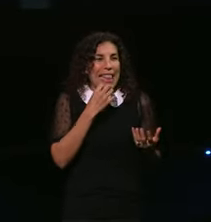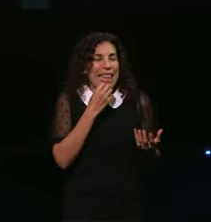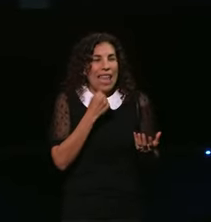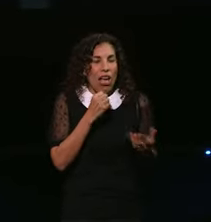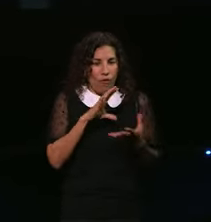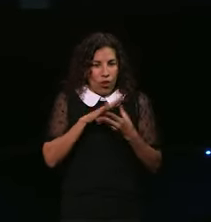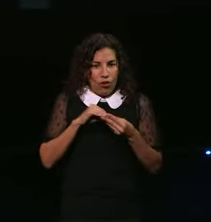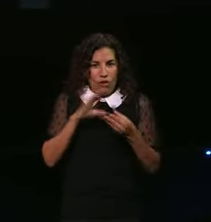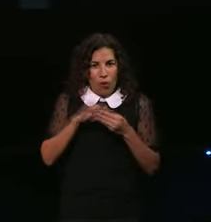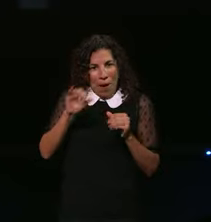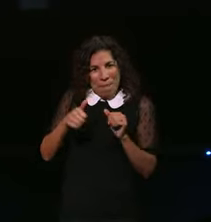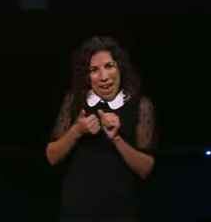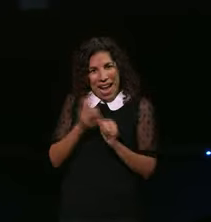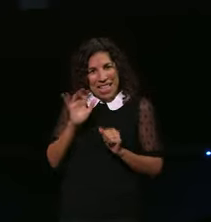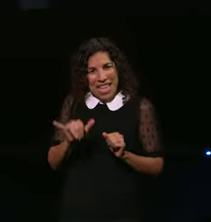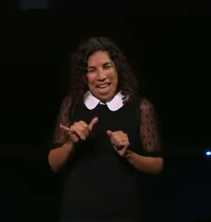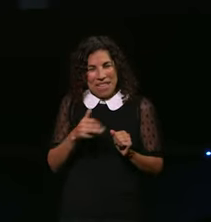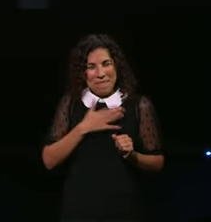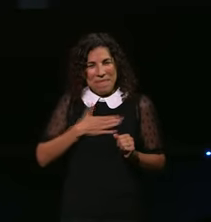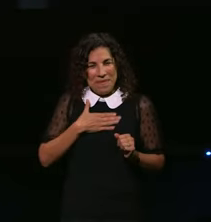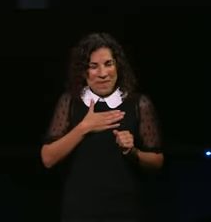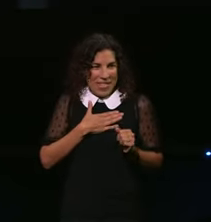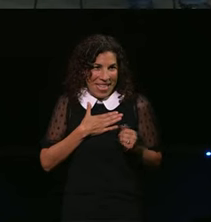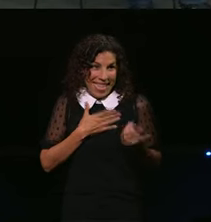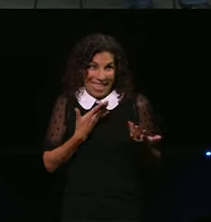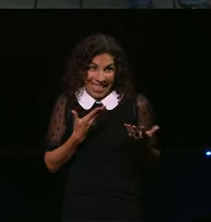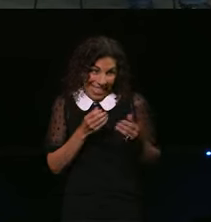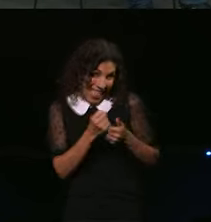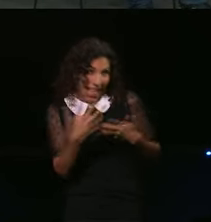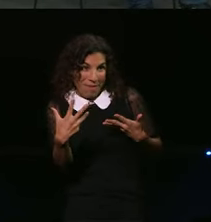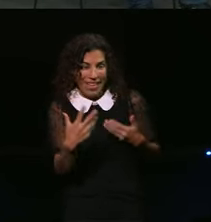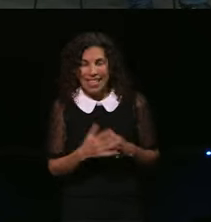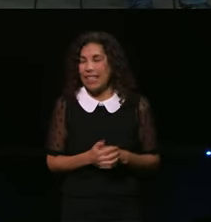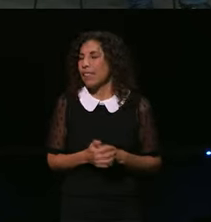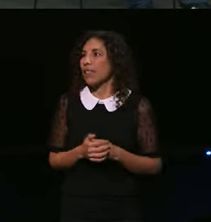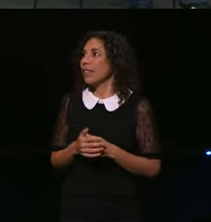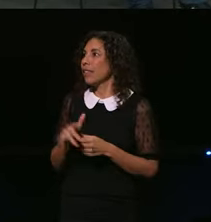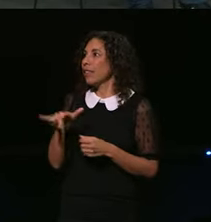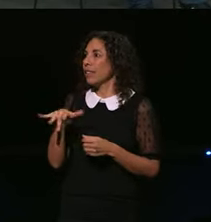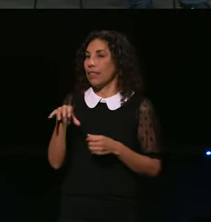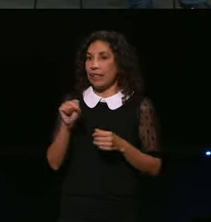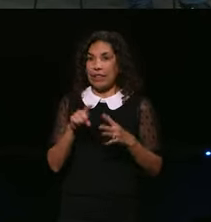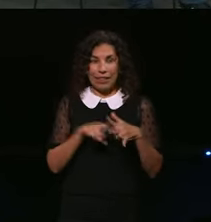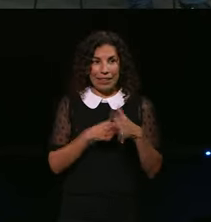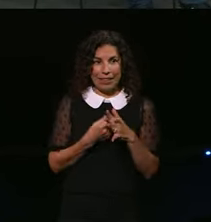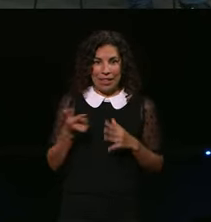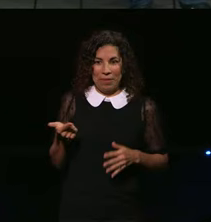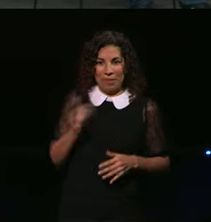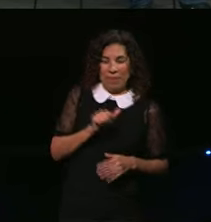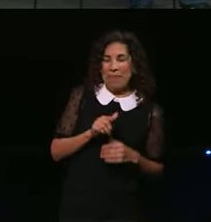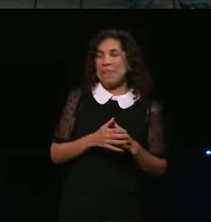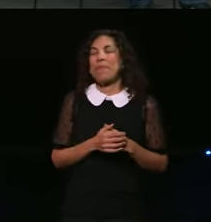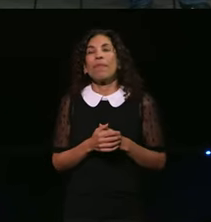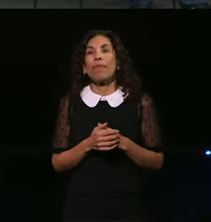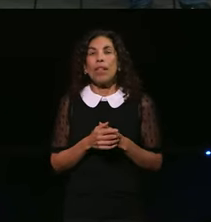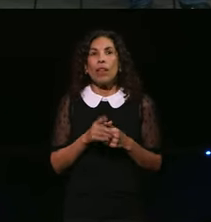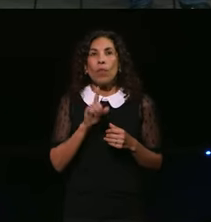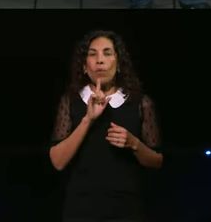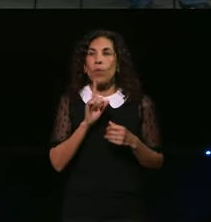story behind that. Why don't you elaborate? I'll start and then hand over to Josh.